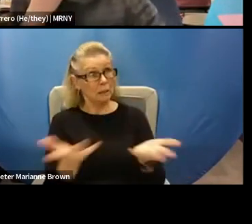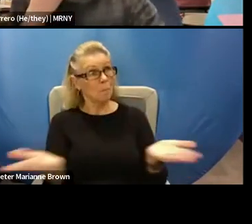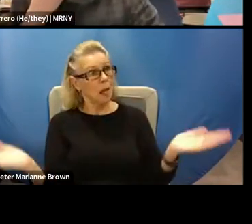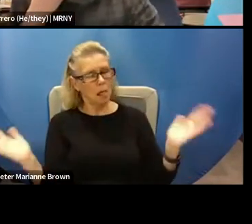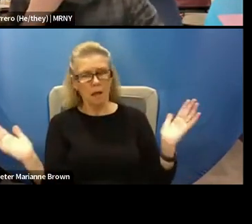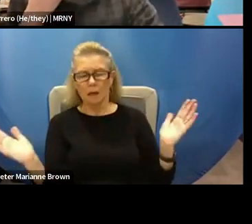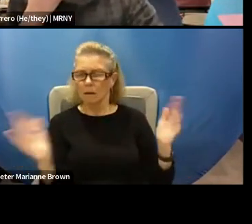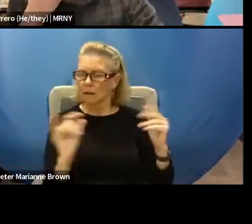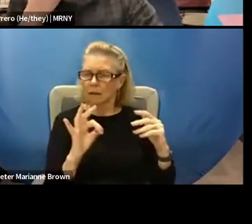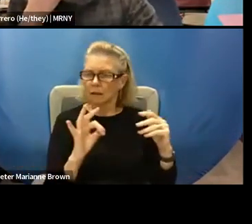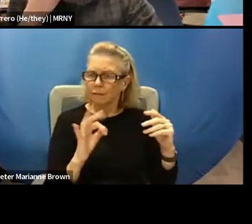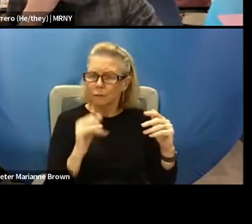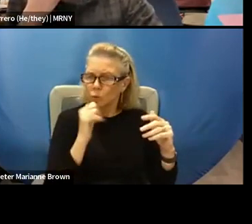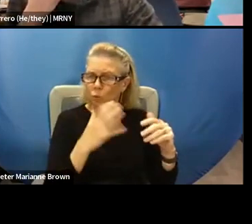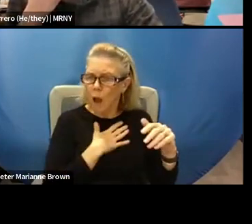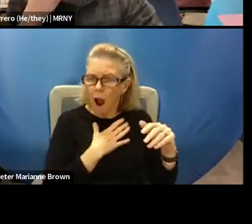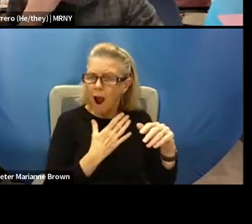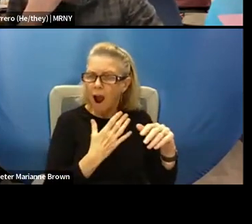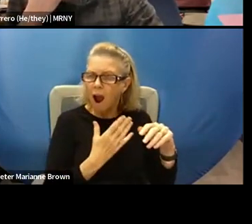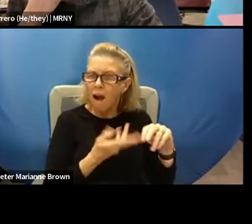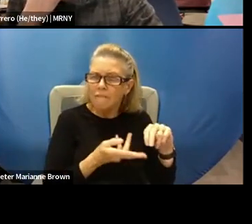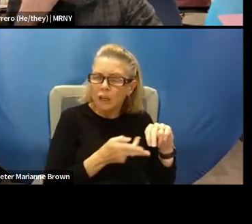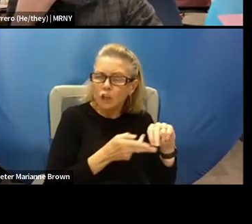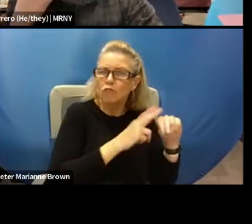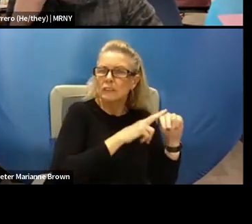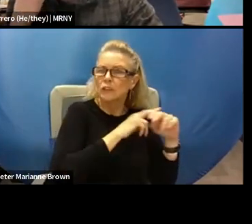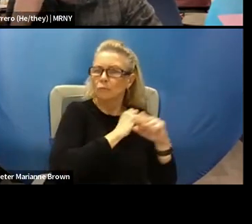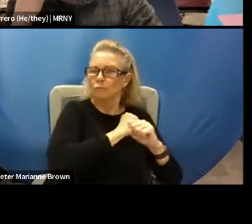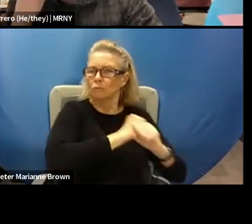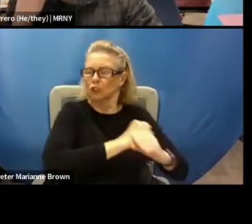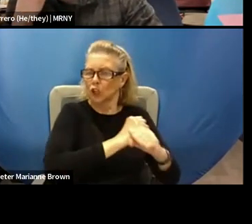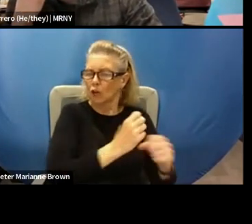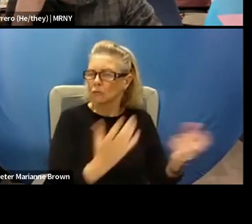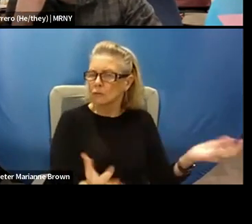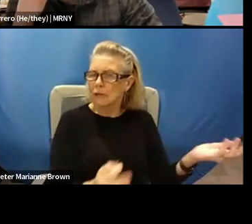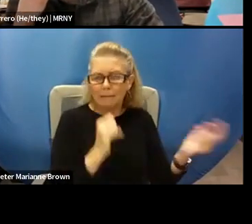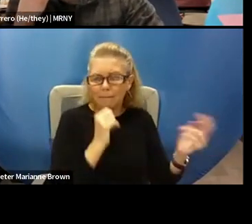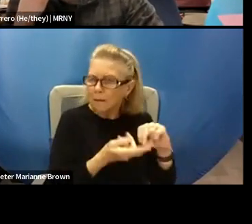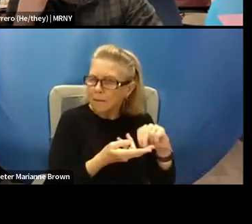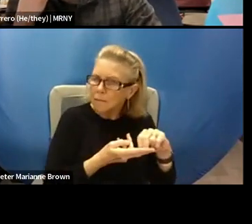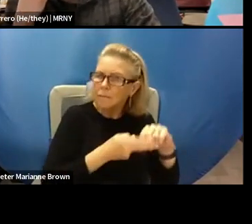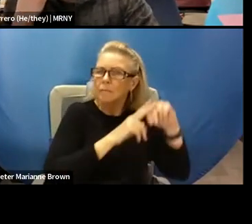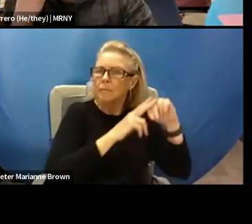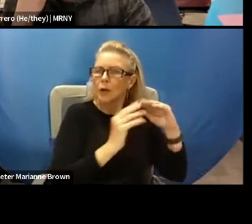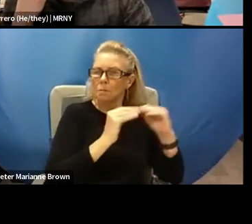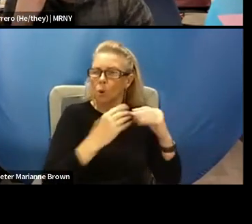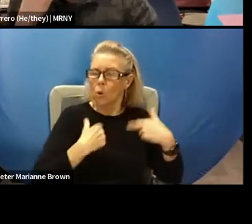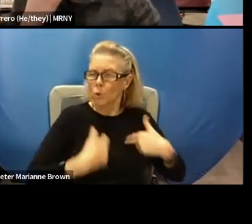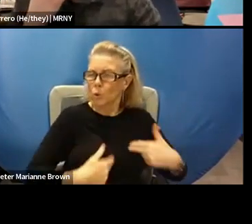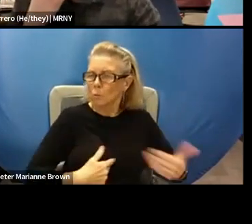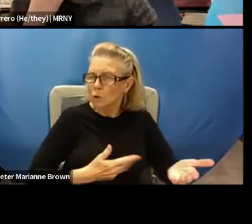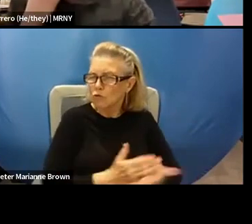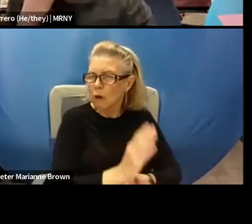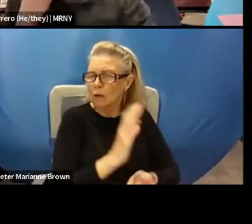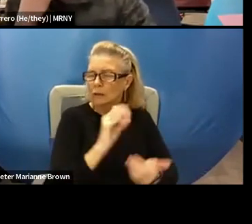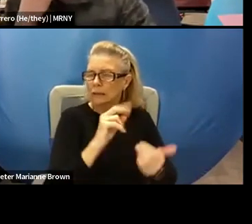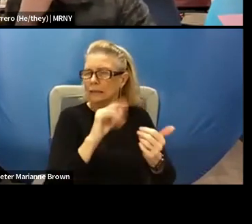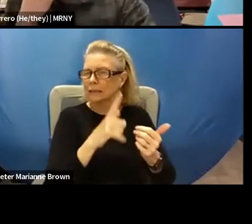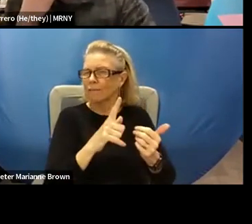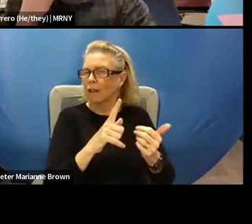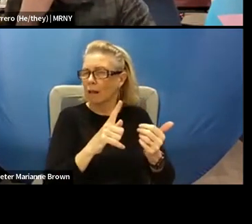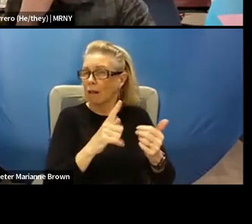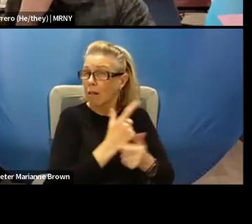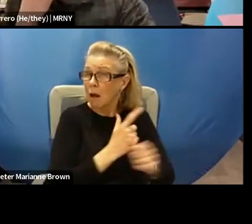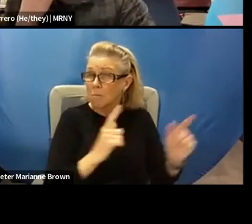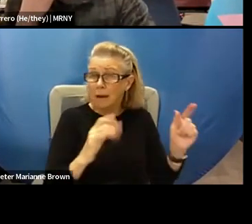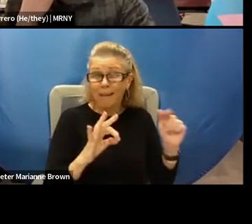with increased protections, if it doesn't come with human rights and civil liberties, if it doesn't come